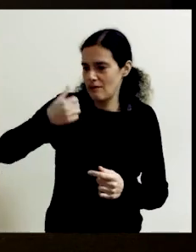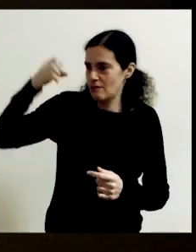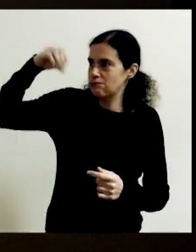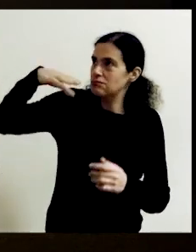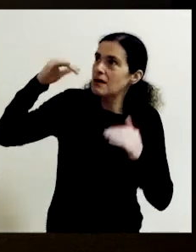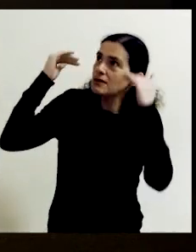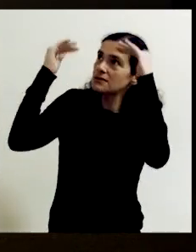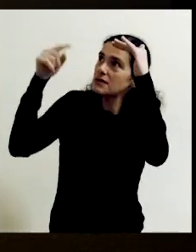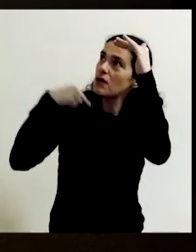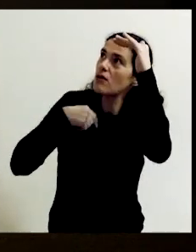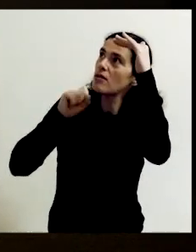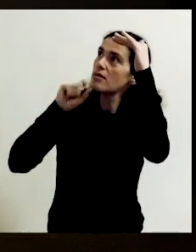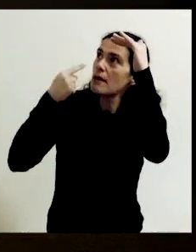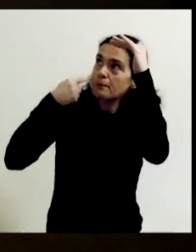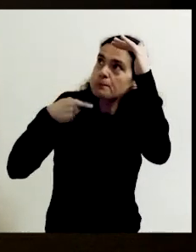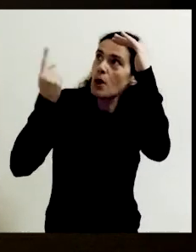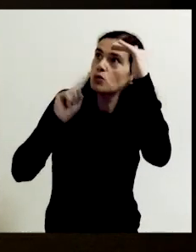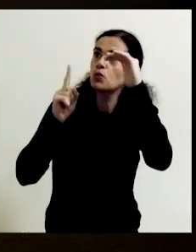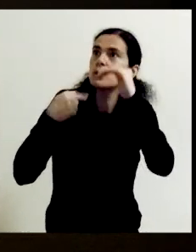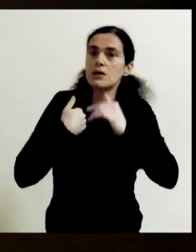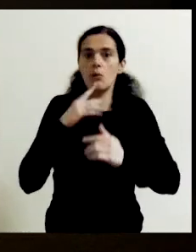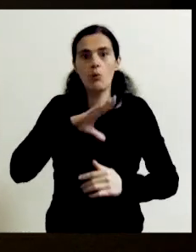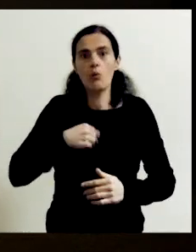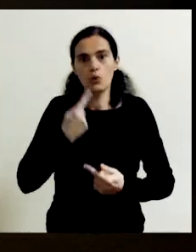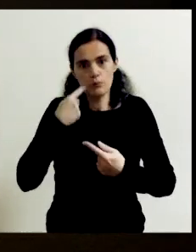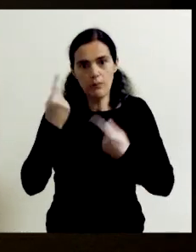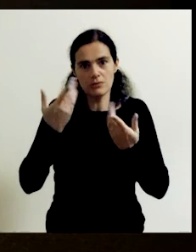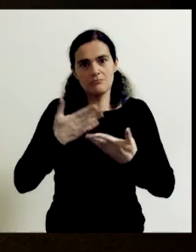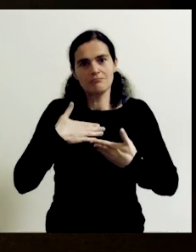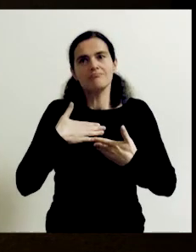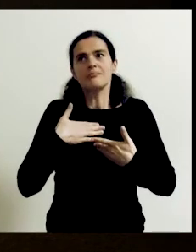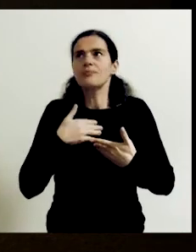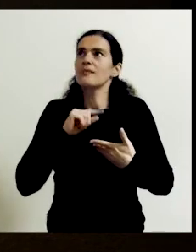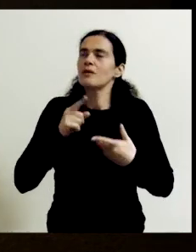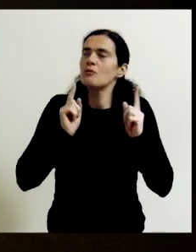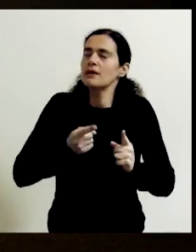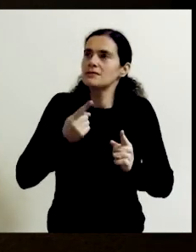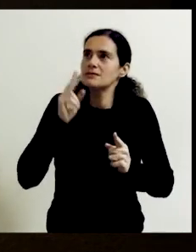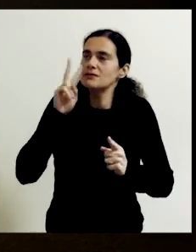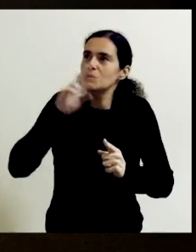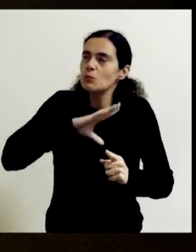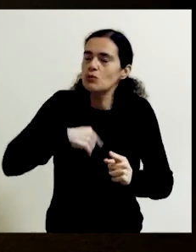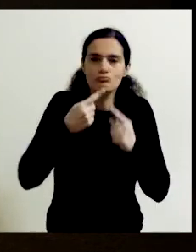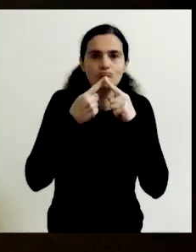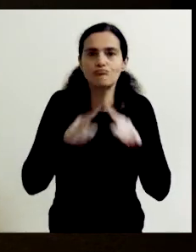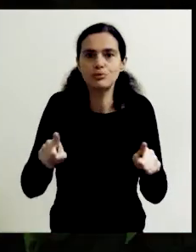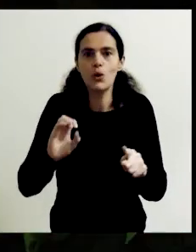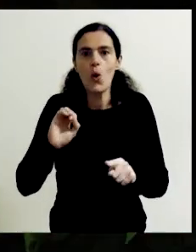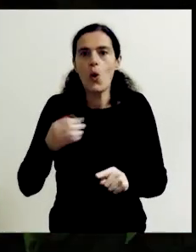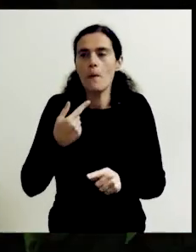the green light in the sky that would reveal the world to you. You would start to see the